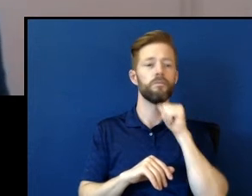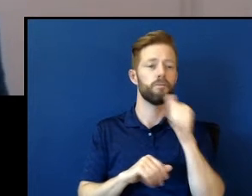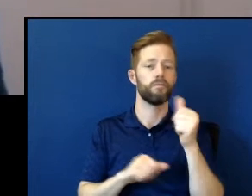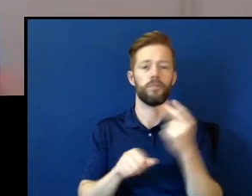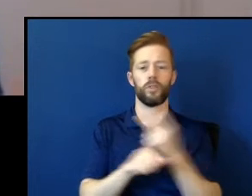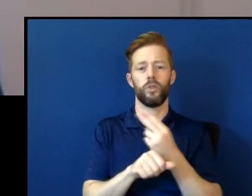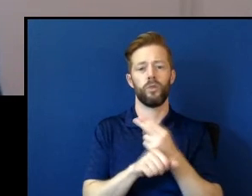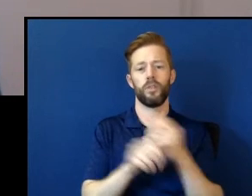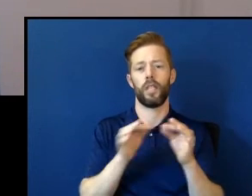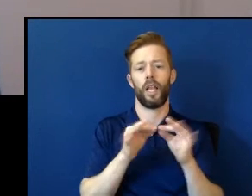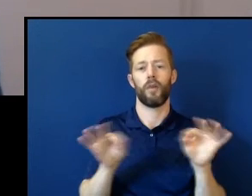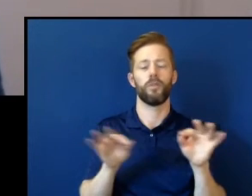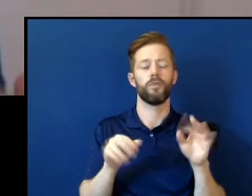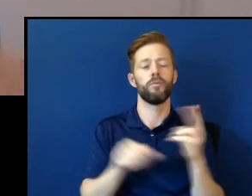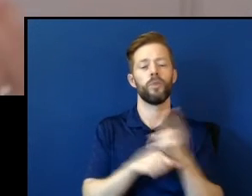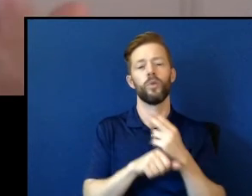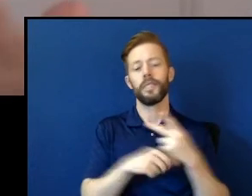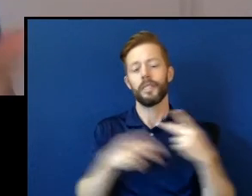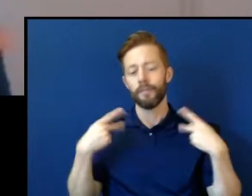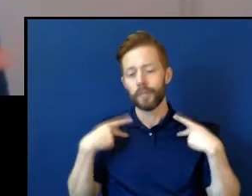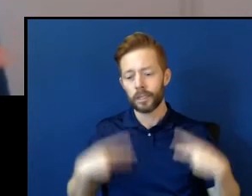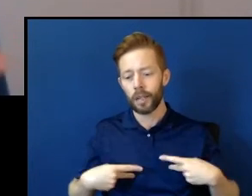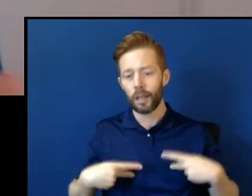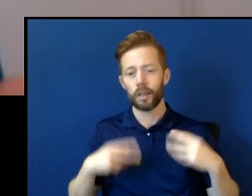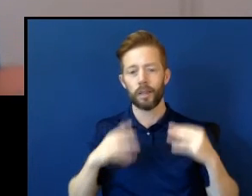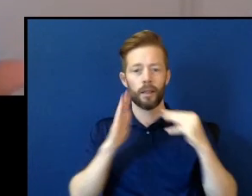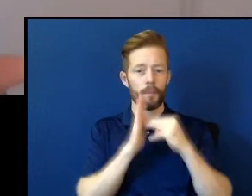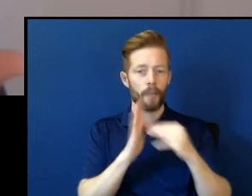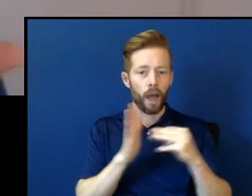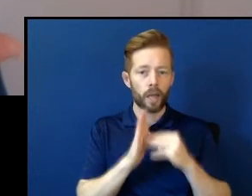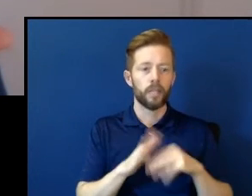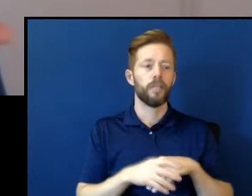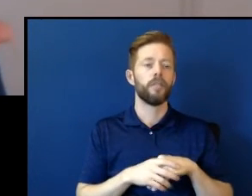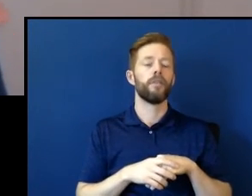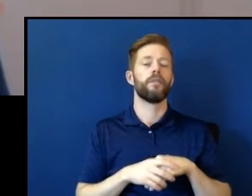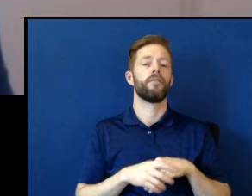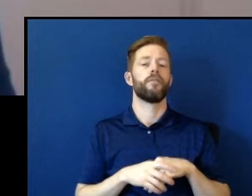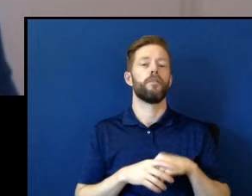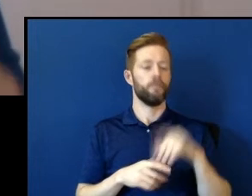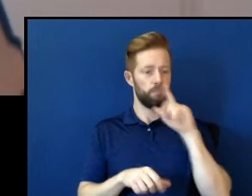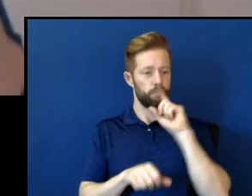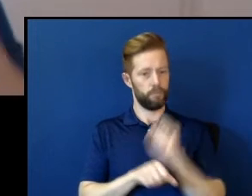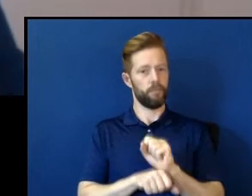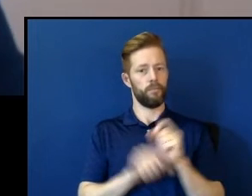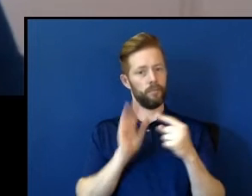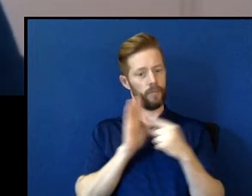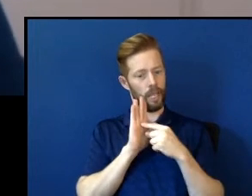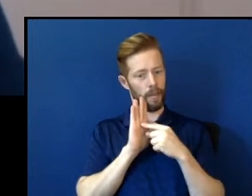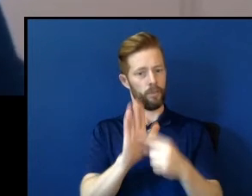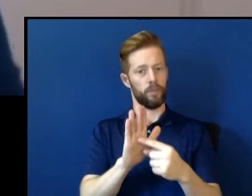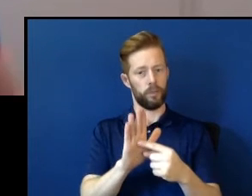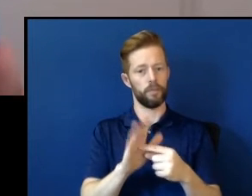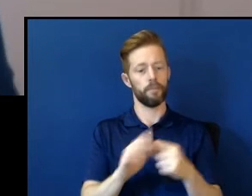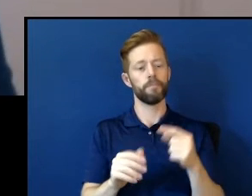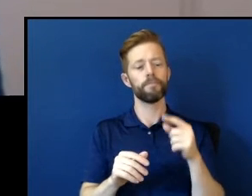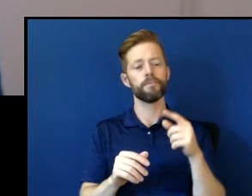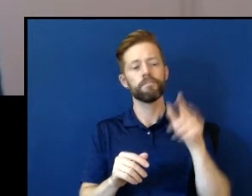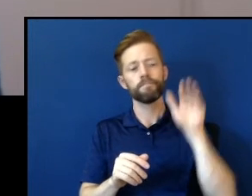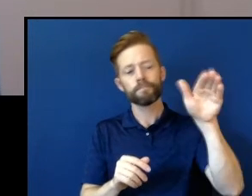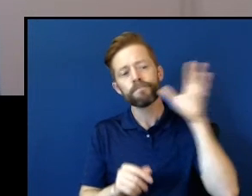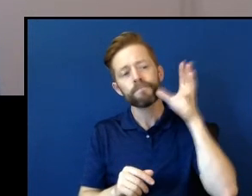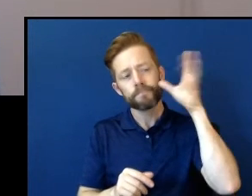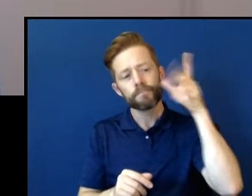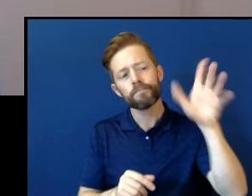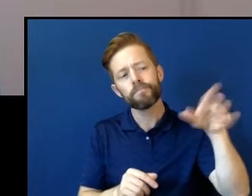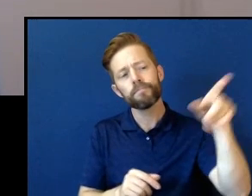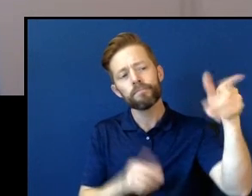don't necessarily just use the language. We use physical modeling. We use actual demonstrations, and then we ask